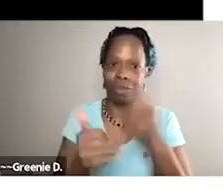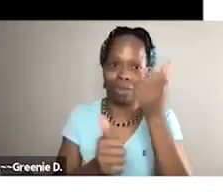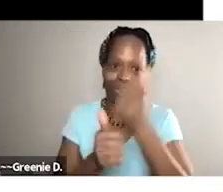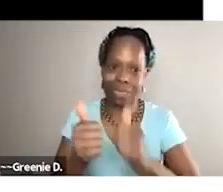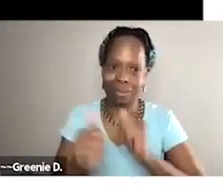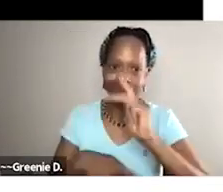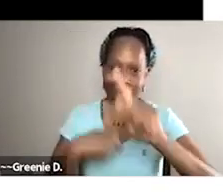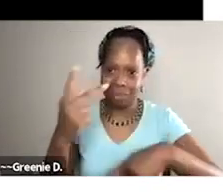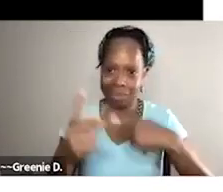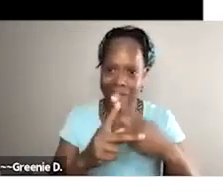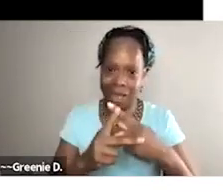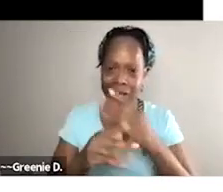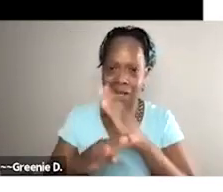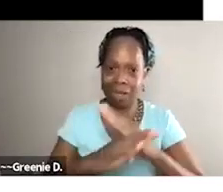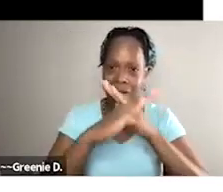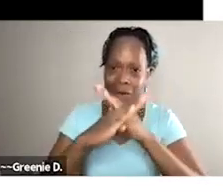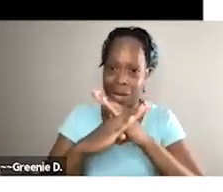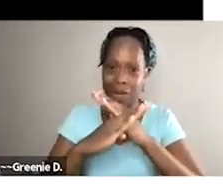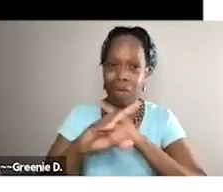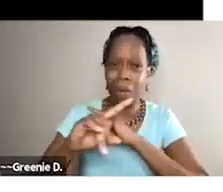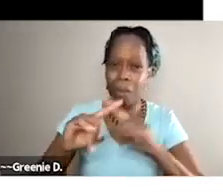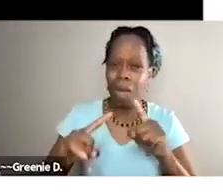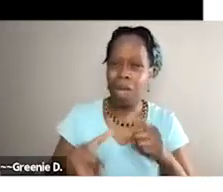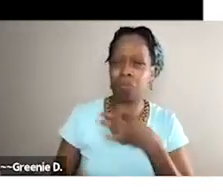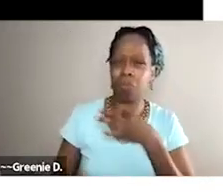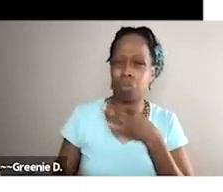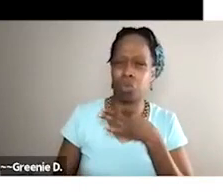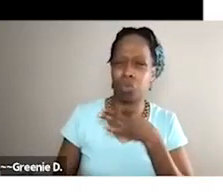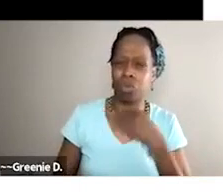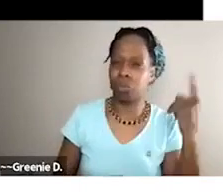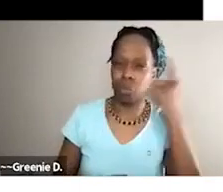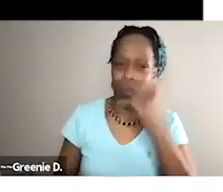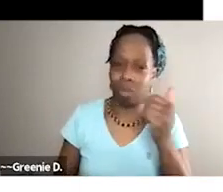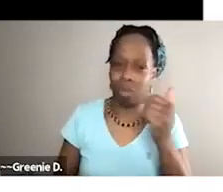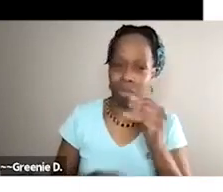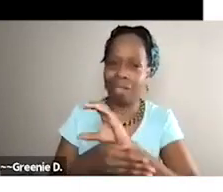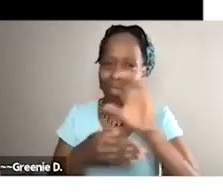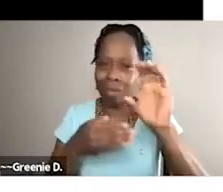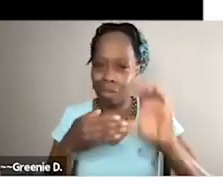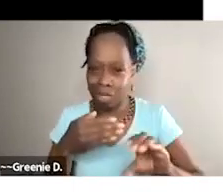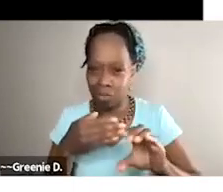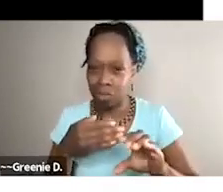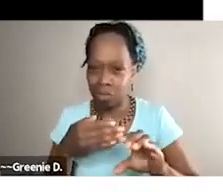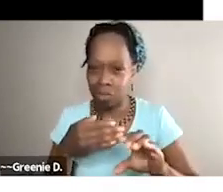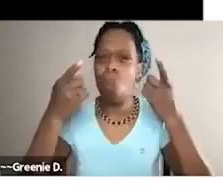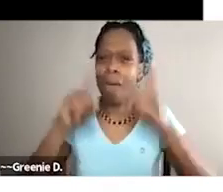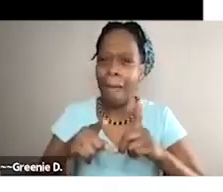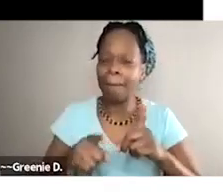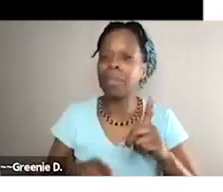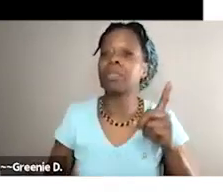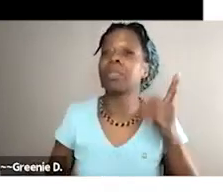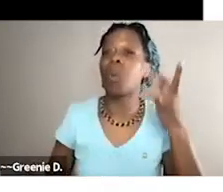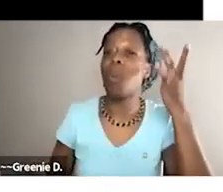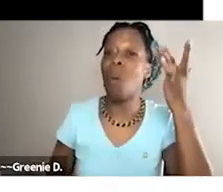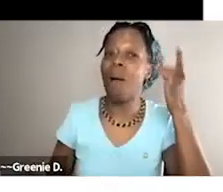they show up, but what are their consequences? Like, what happens because of these barriers? And